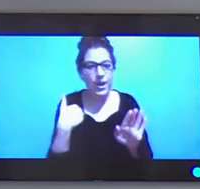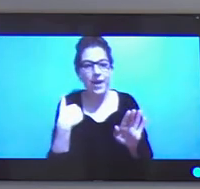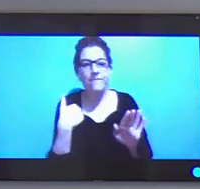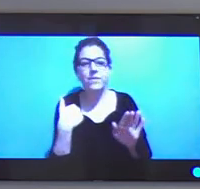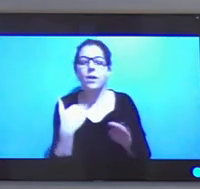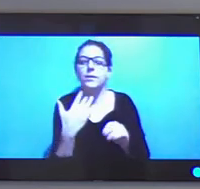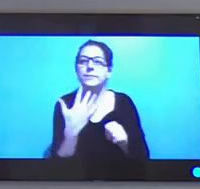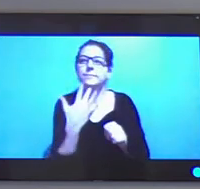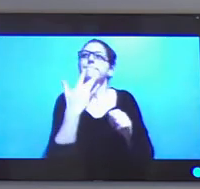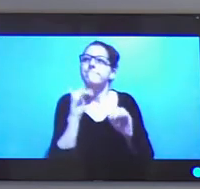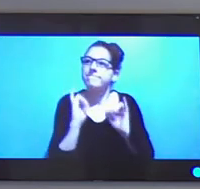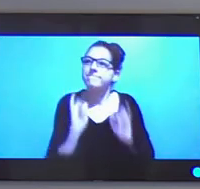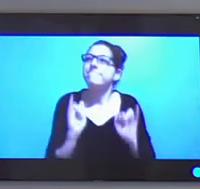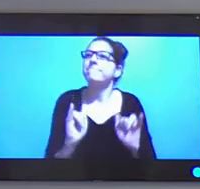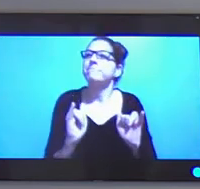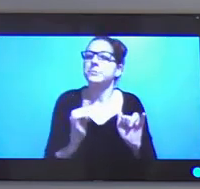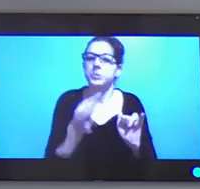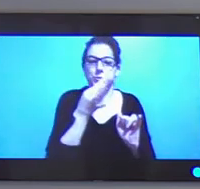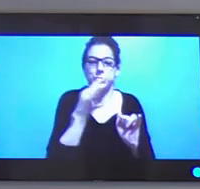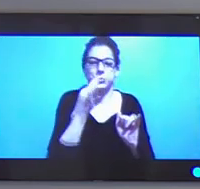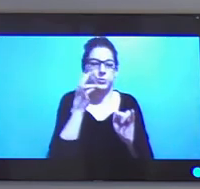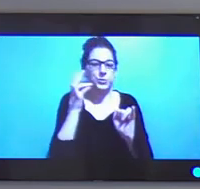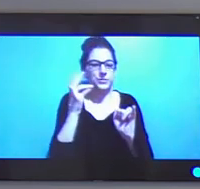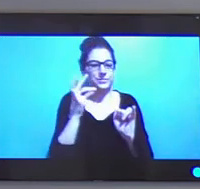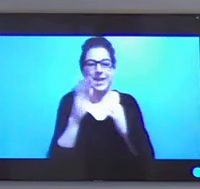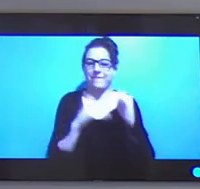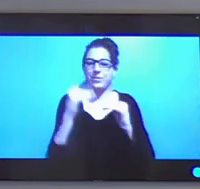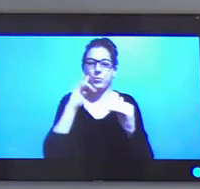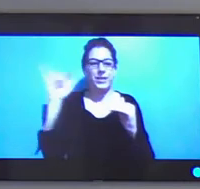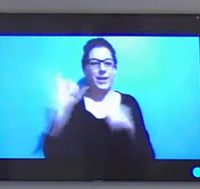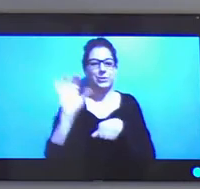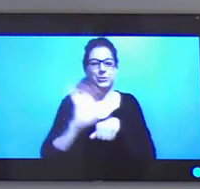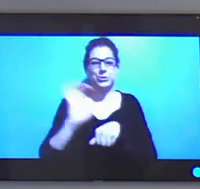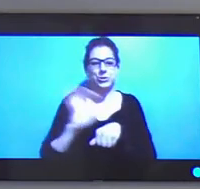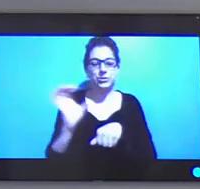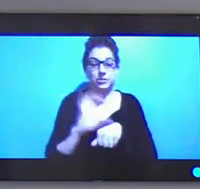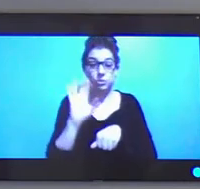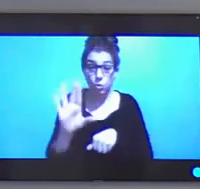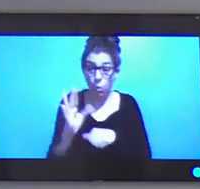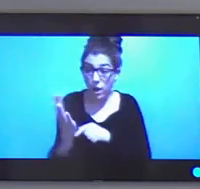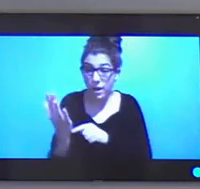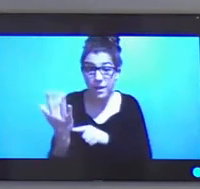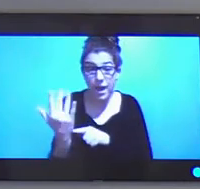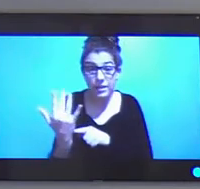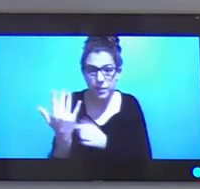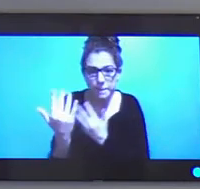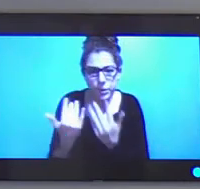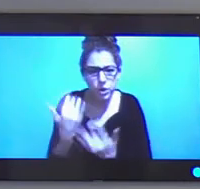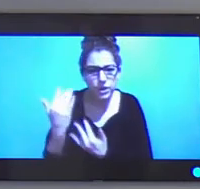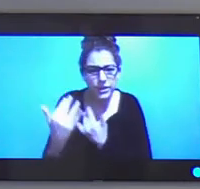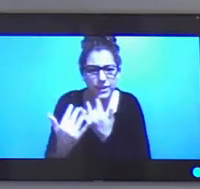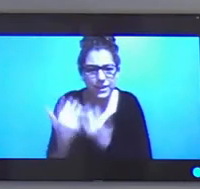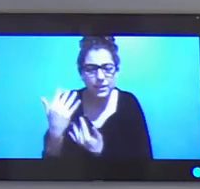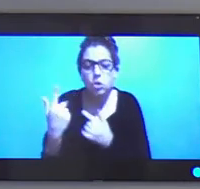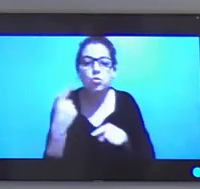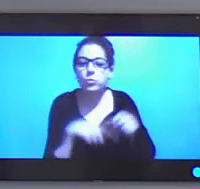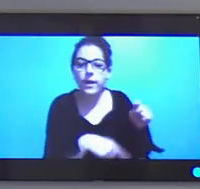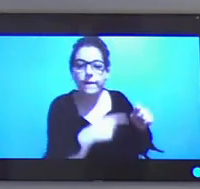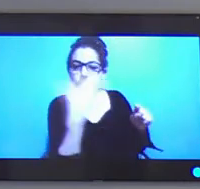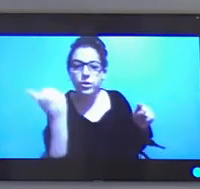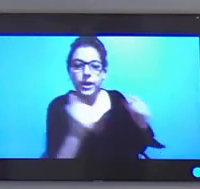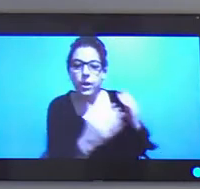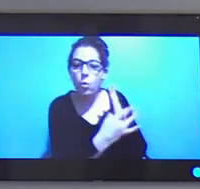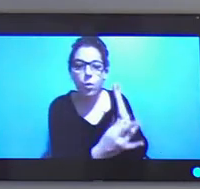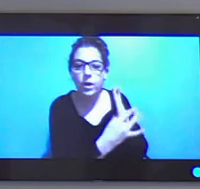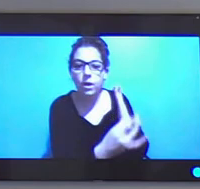of the feast to come. You've got to keep your lamps burning for this, right, to keep the faith for Jesus. To